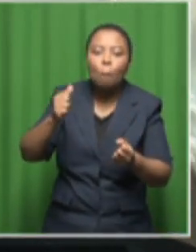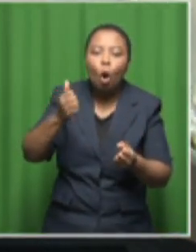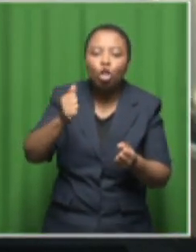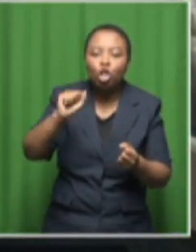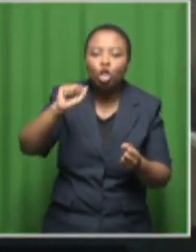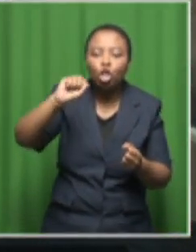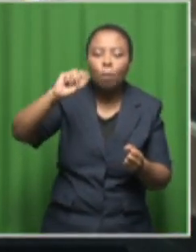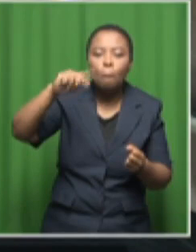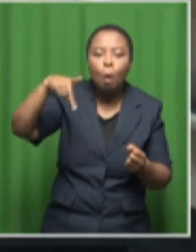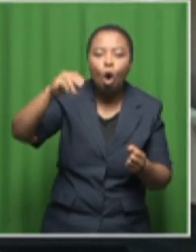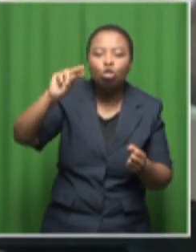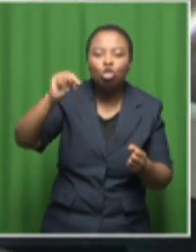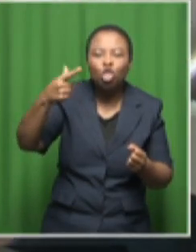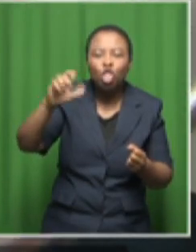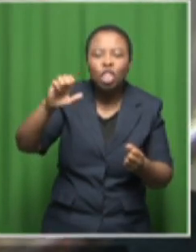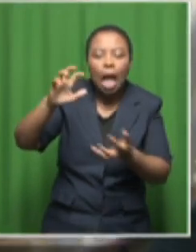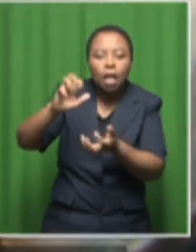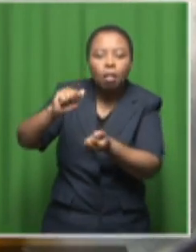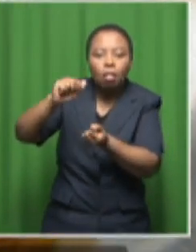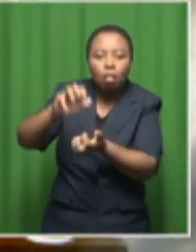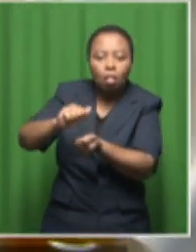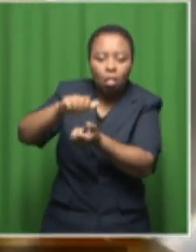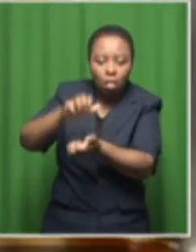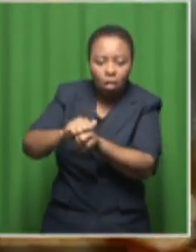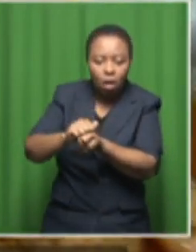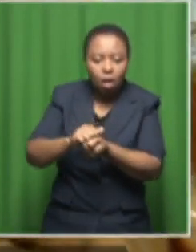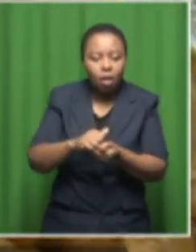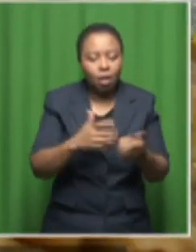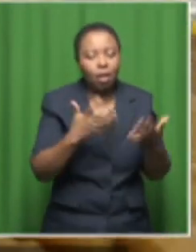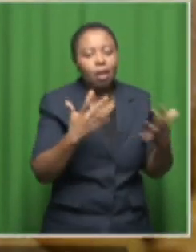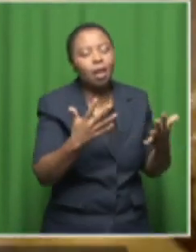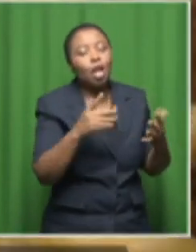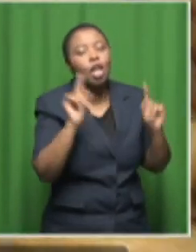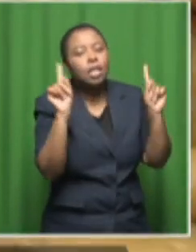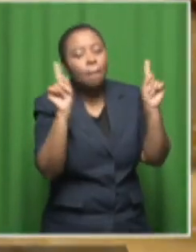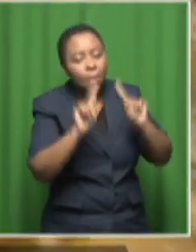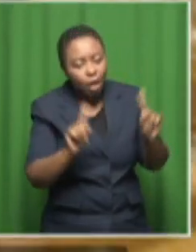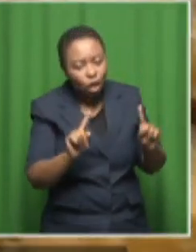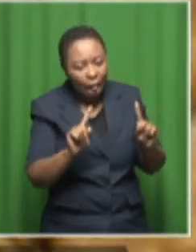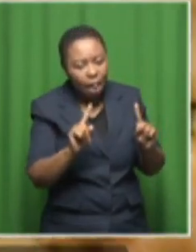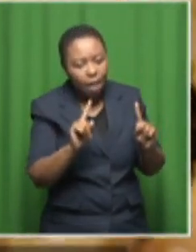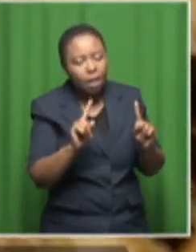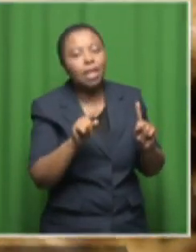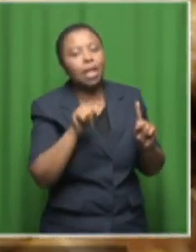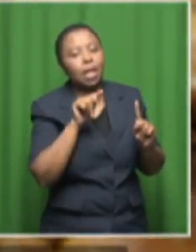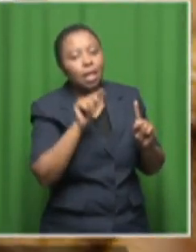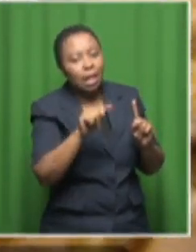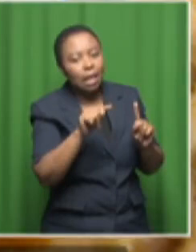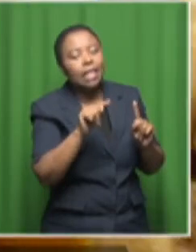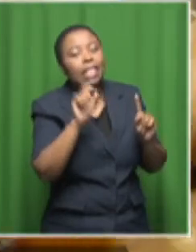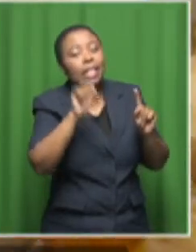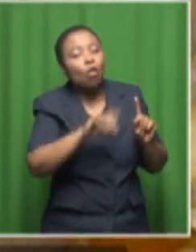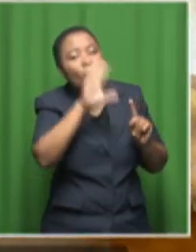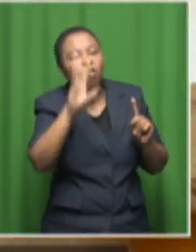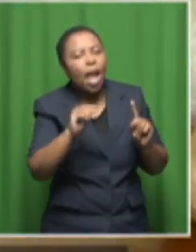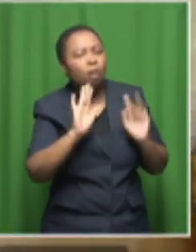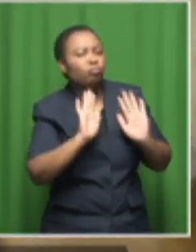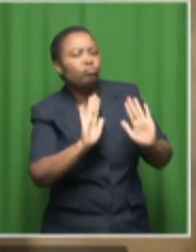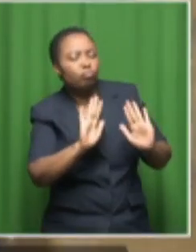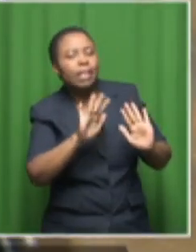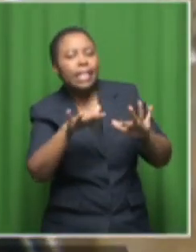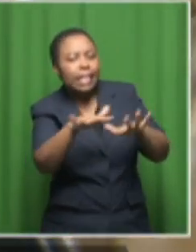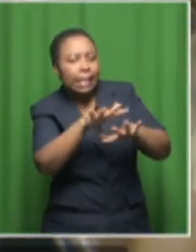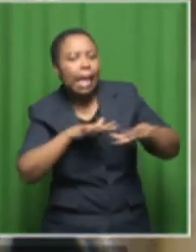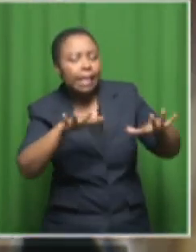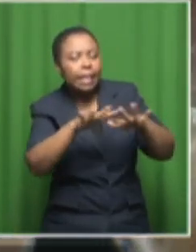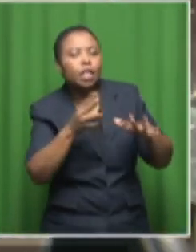spongy soft, got you. So what makes dumplings such a special dish, especially in a South African setting and in a South